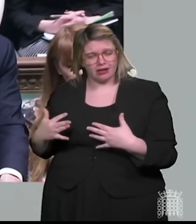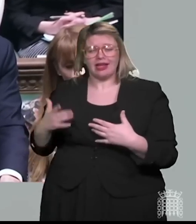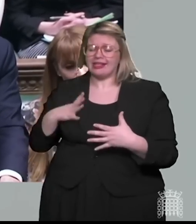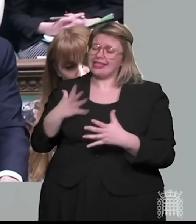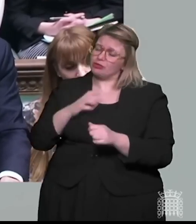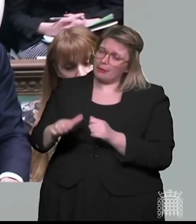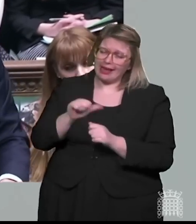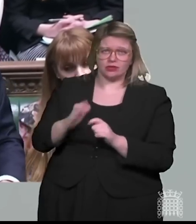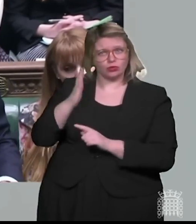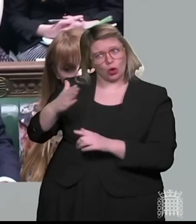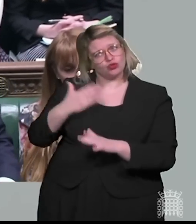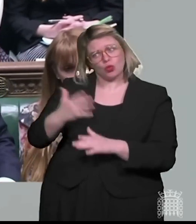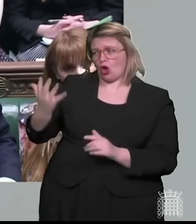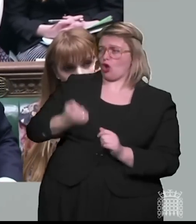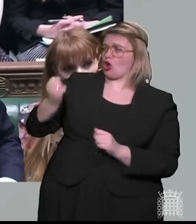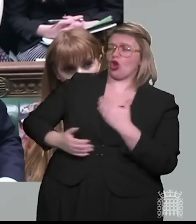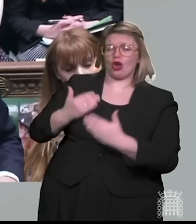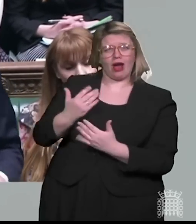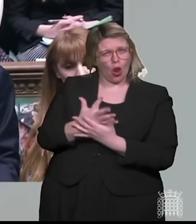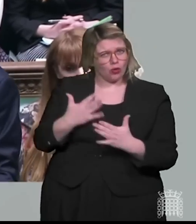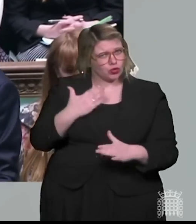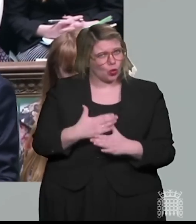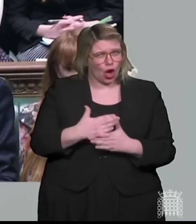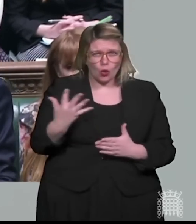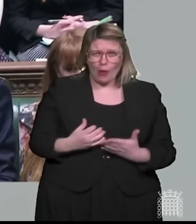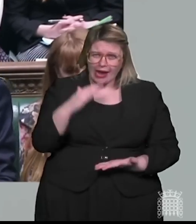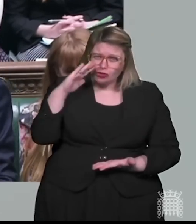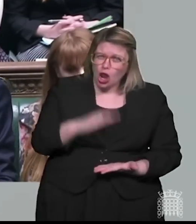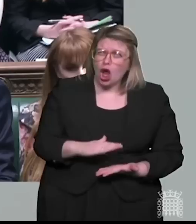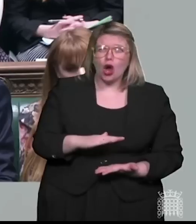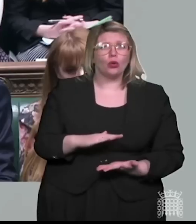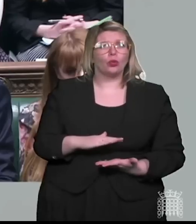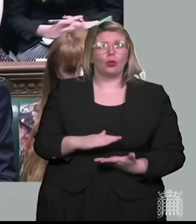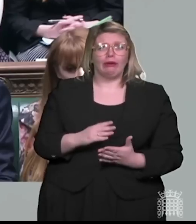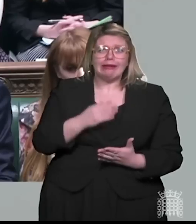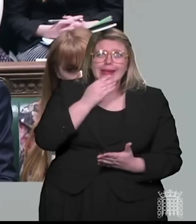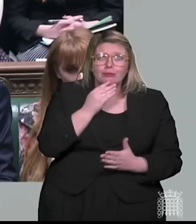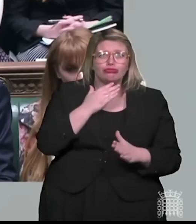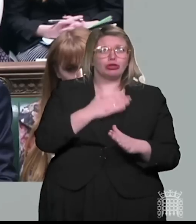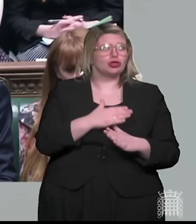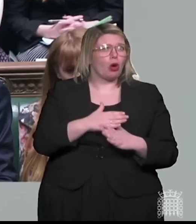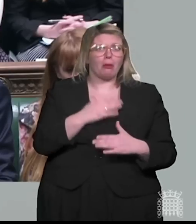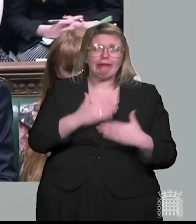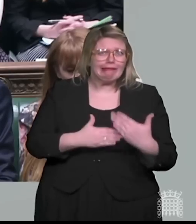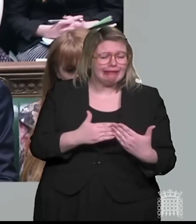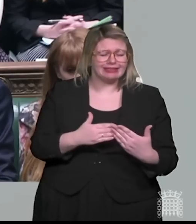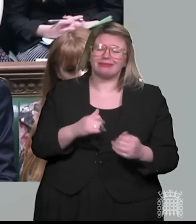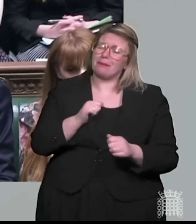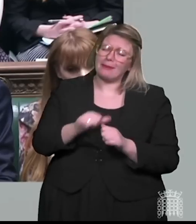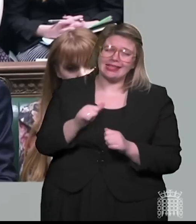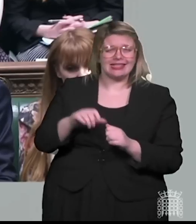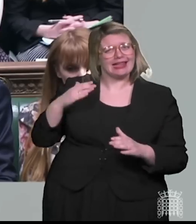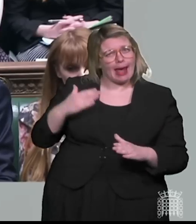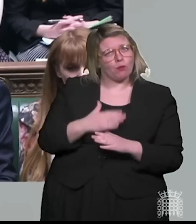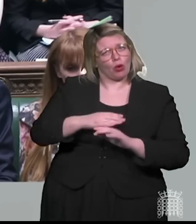from growth that's based on insecure, low-paid jobs to growth which comes from good work, from strong employment rights that can